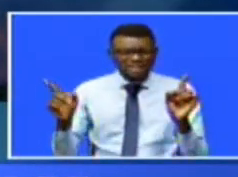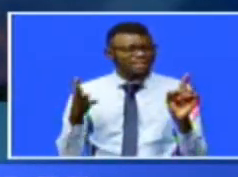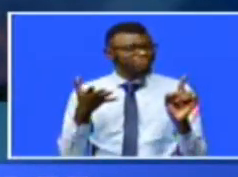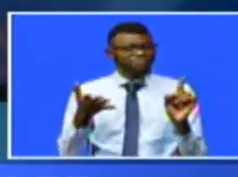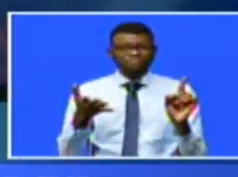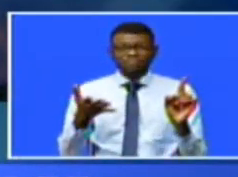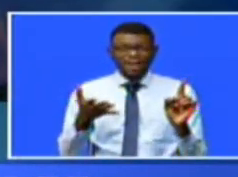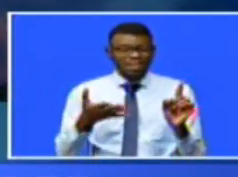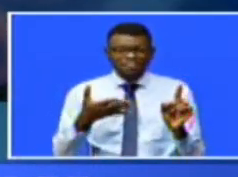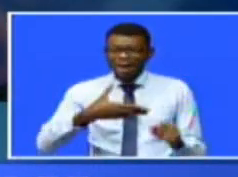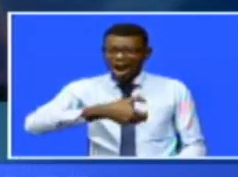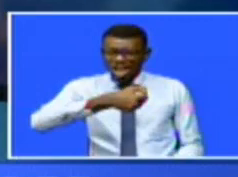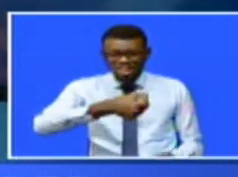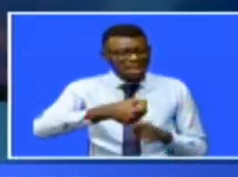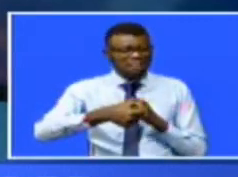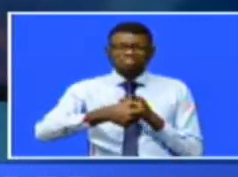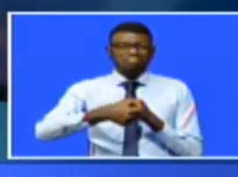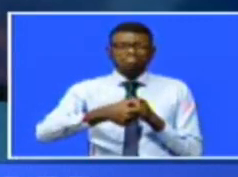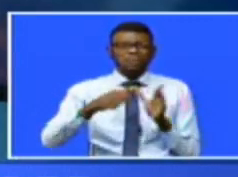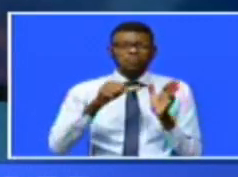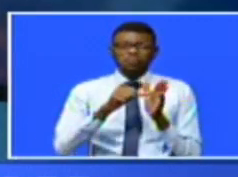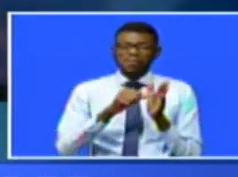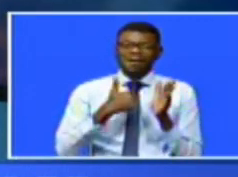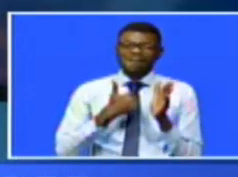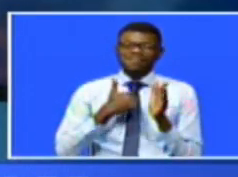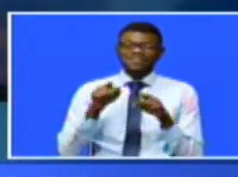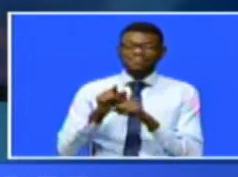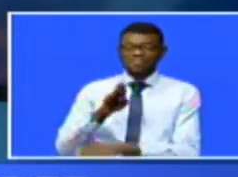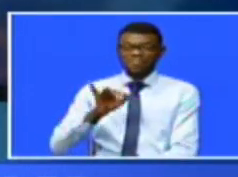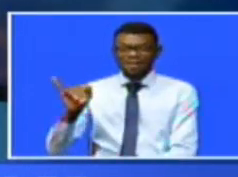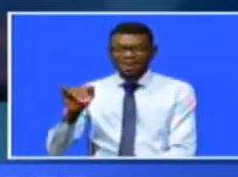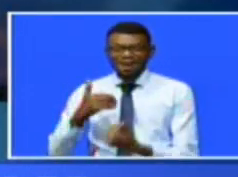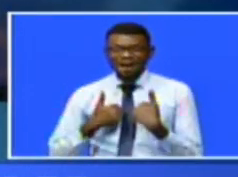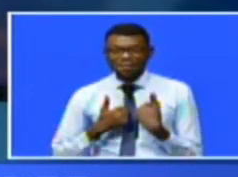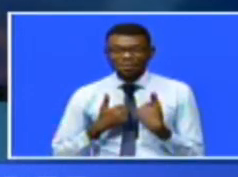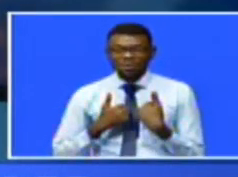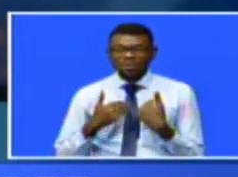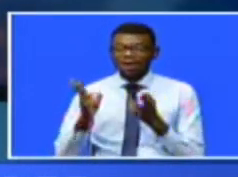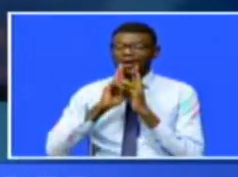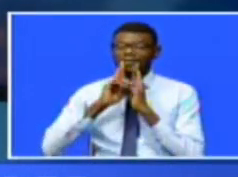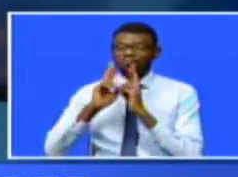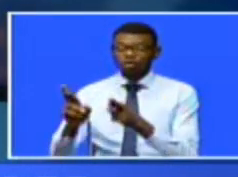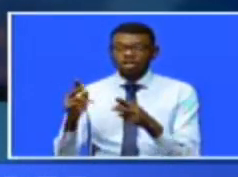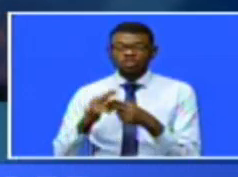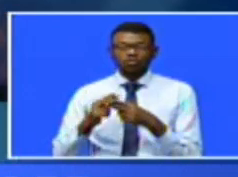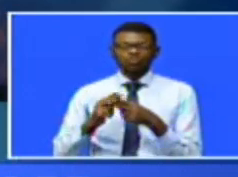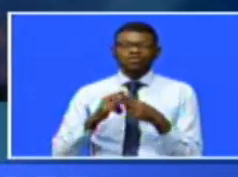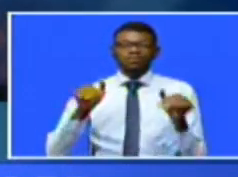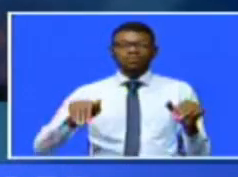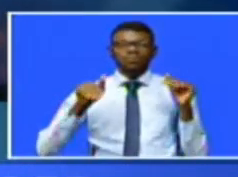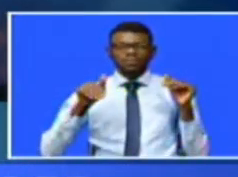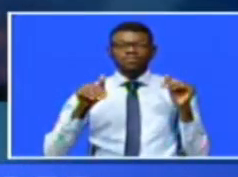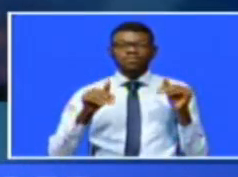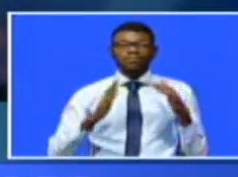with the handshake or for the handshake, as well as the Building Bridges Initiative, whose report is being eagerly awaited. And as our